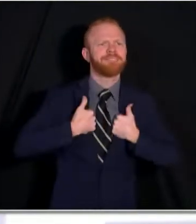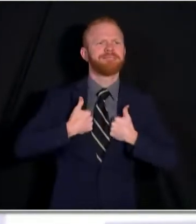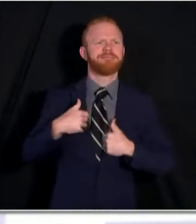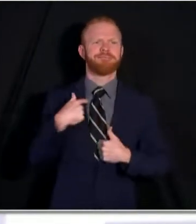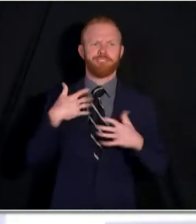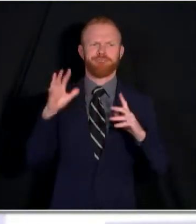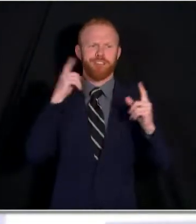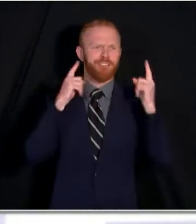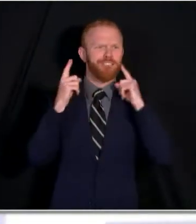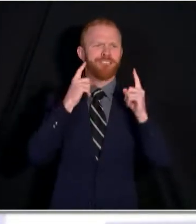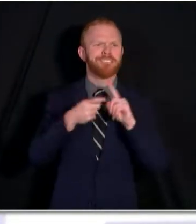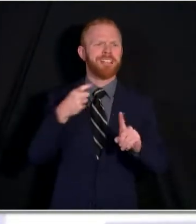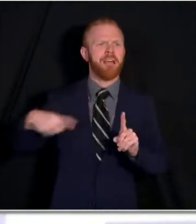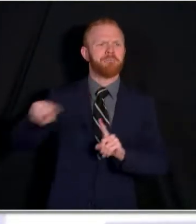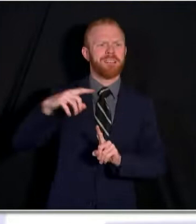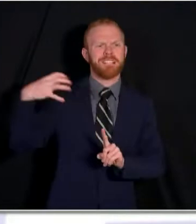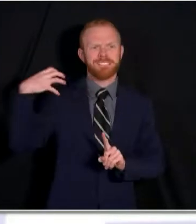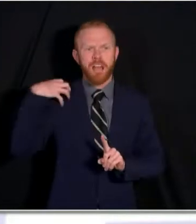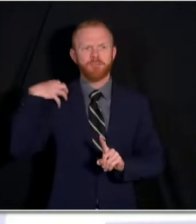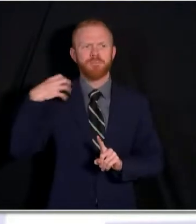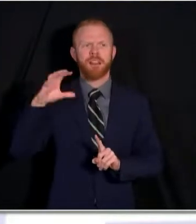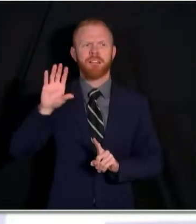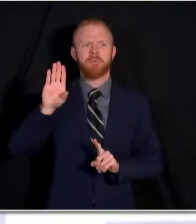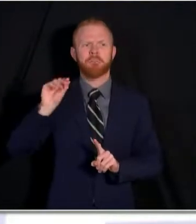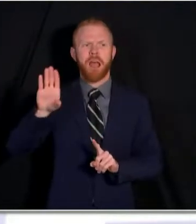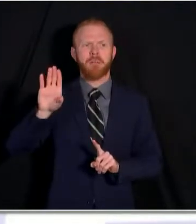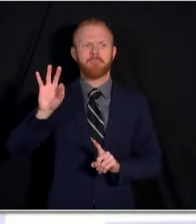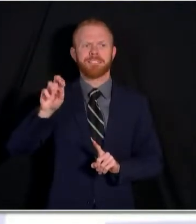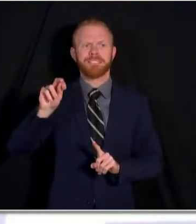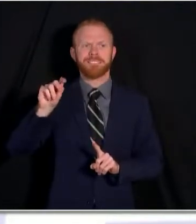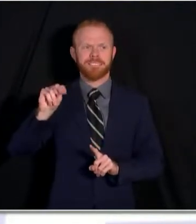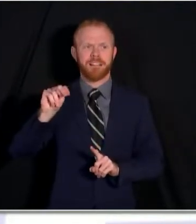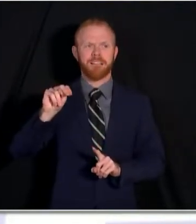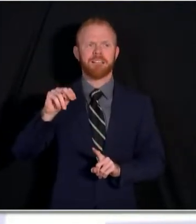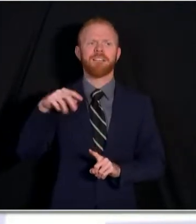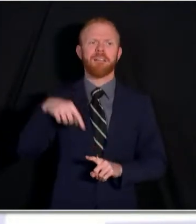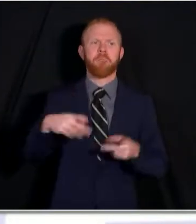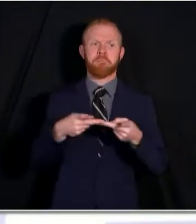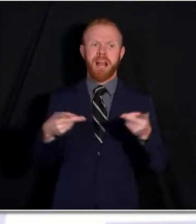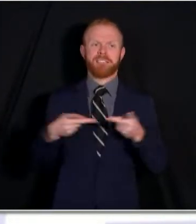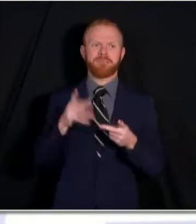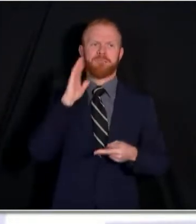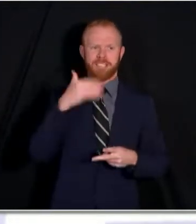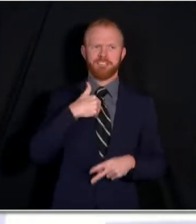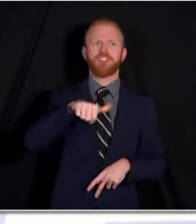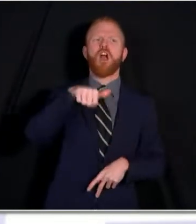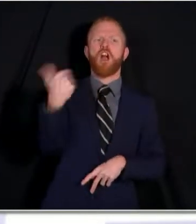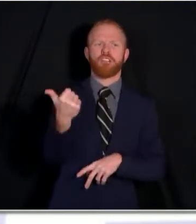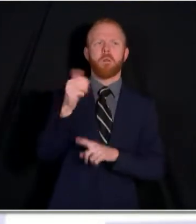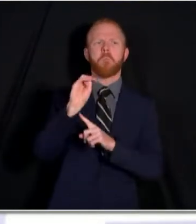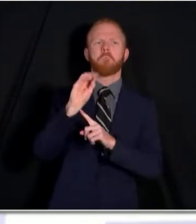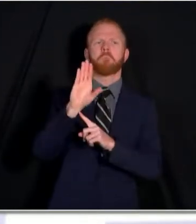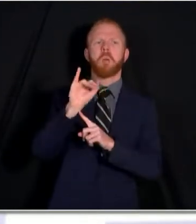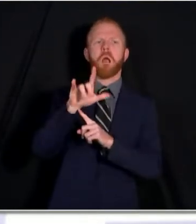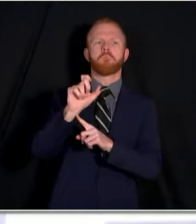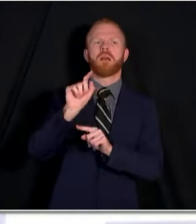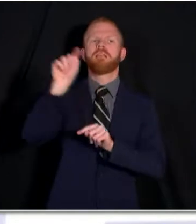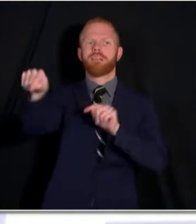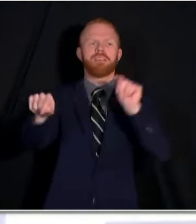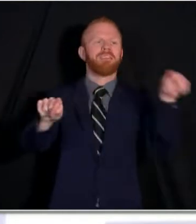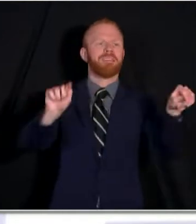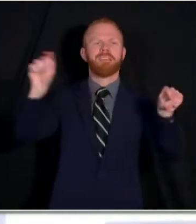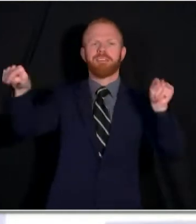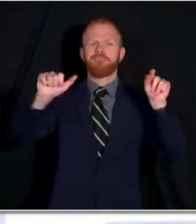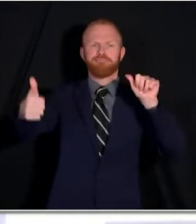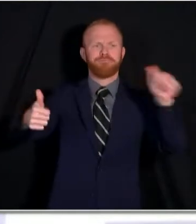Fenton is that this site will have satellite sites. We'll have a mobile unit that goes into the community, meets people where